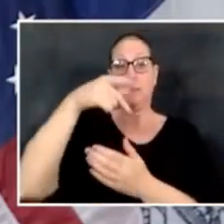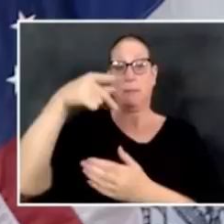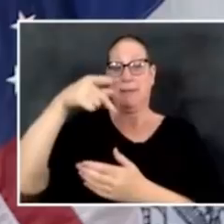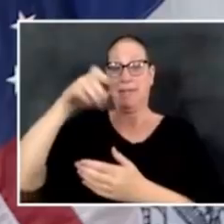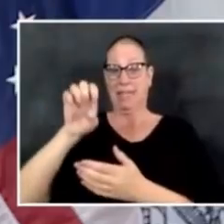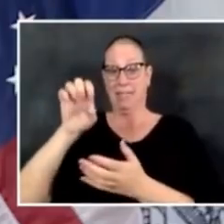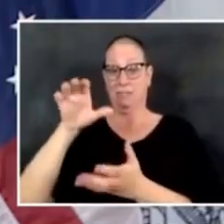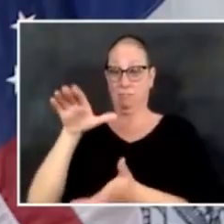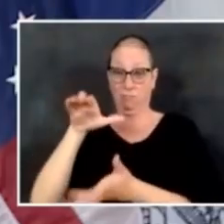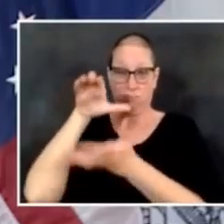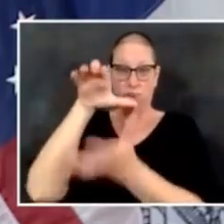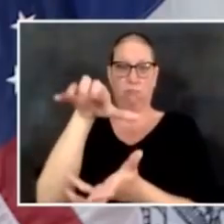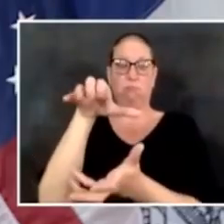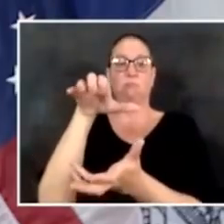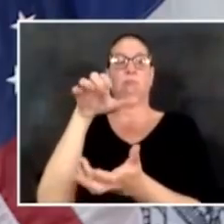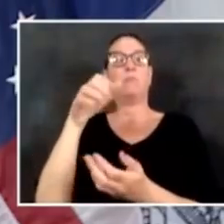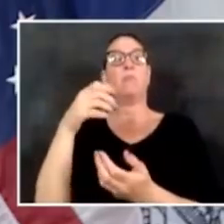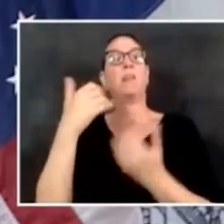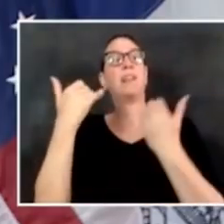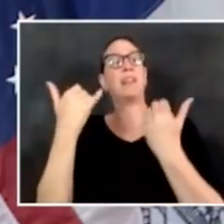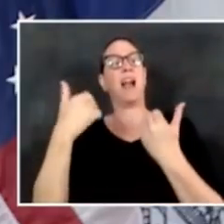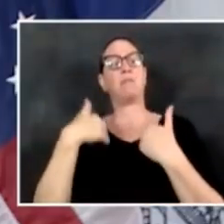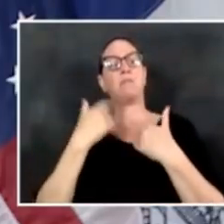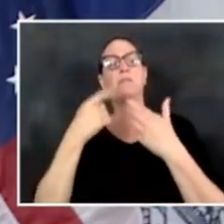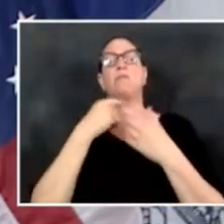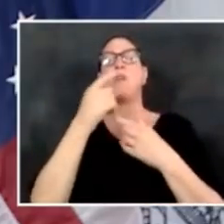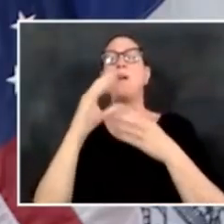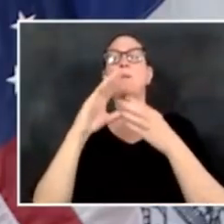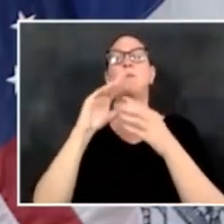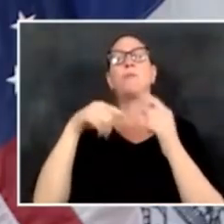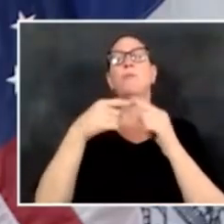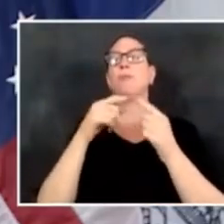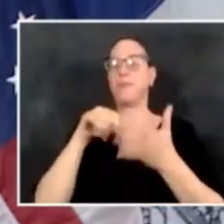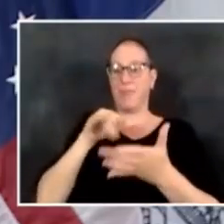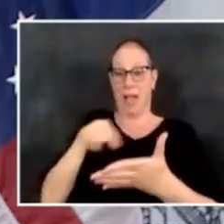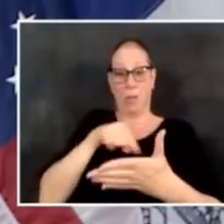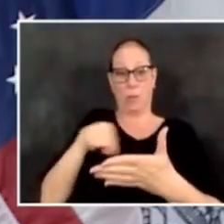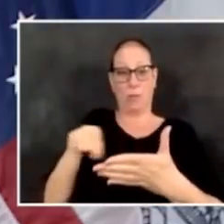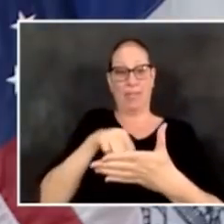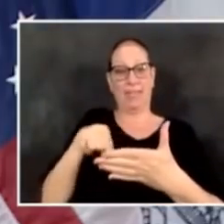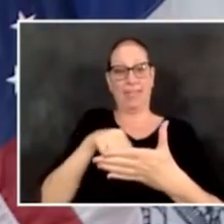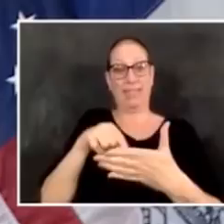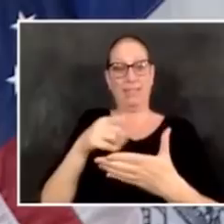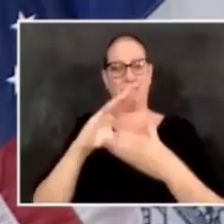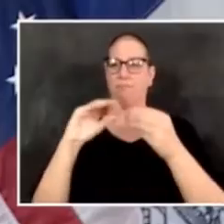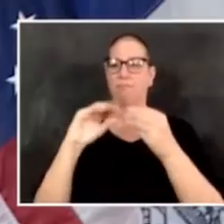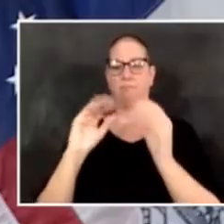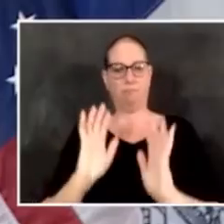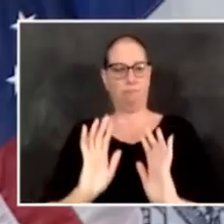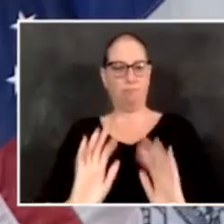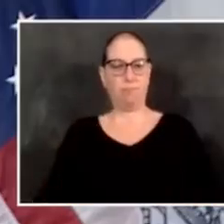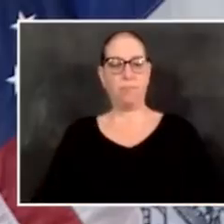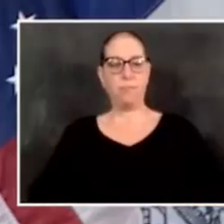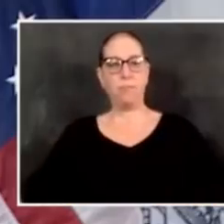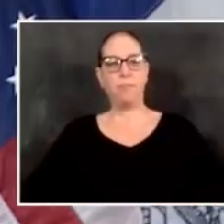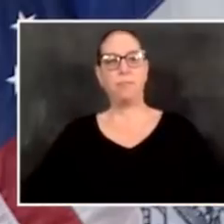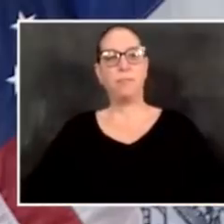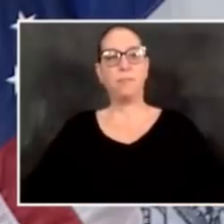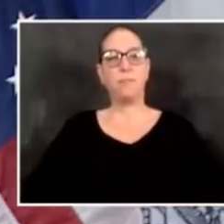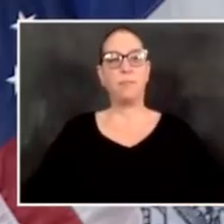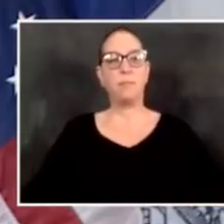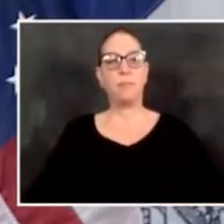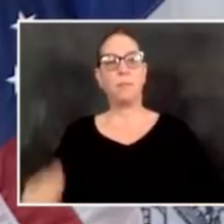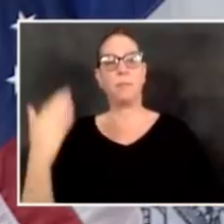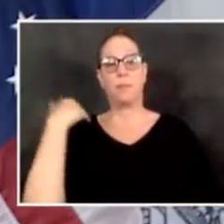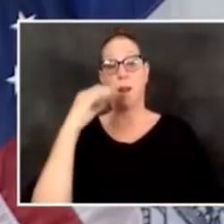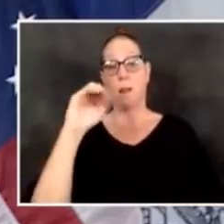on what we're doing going forward. But this has been an aggressive effort since March, and we're going to keep building it as